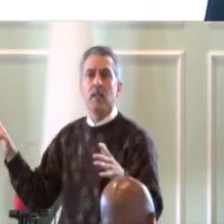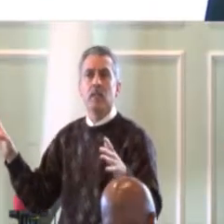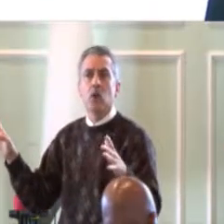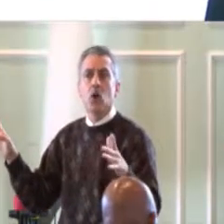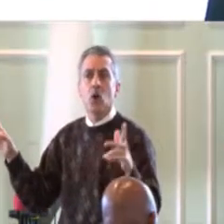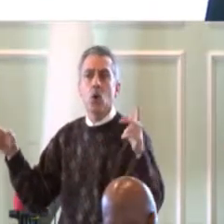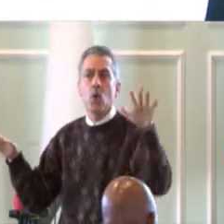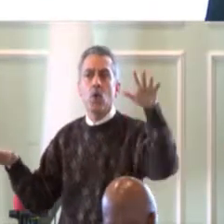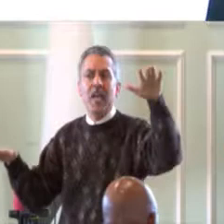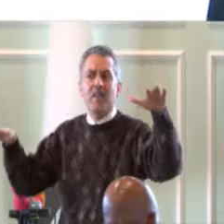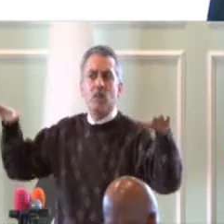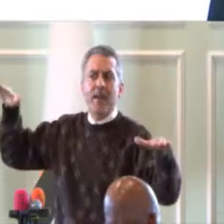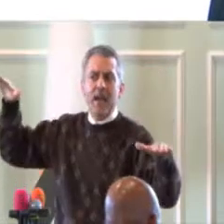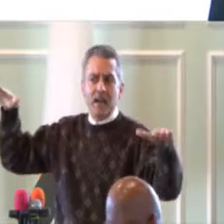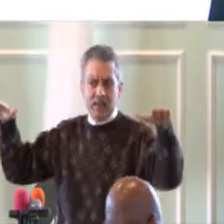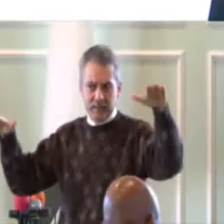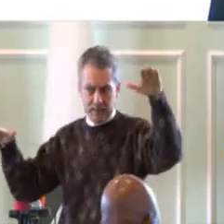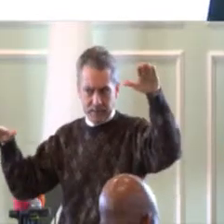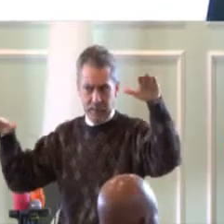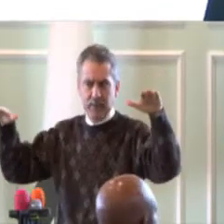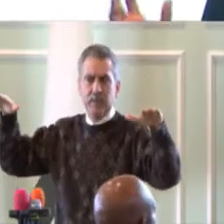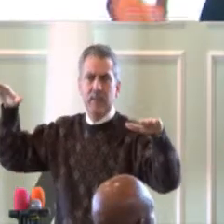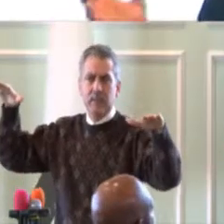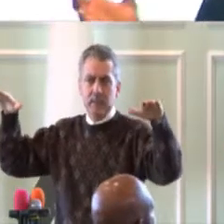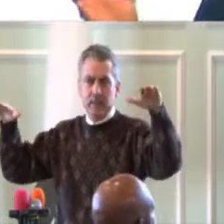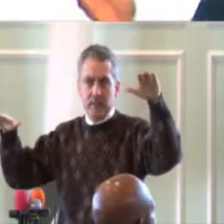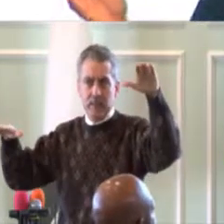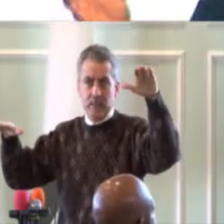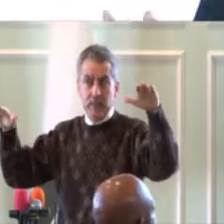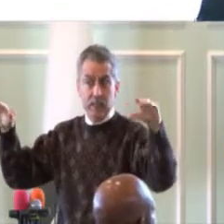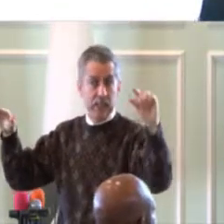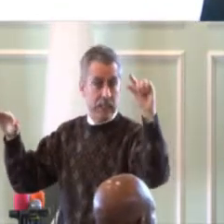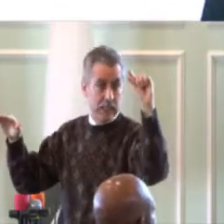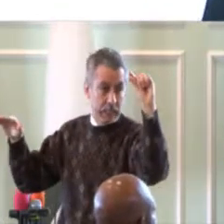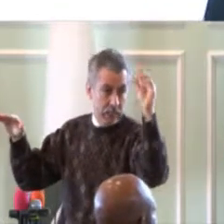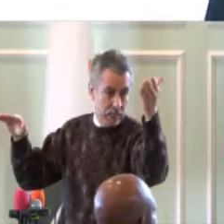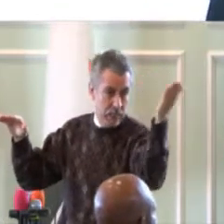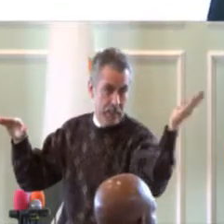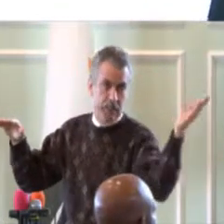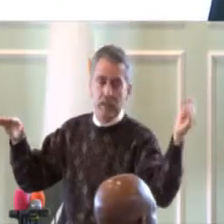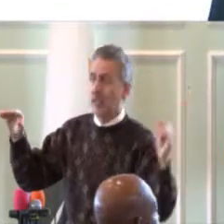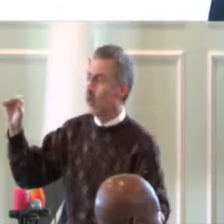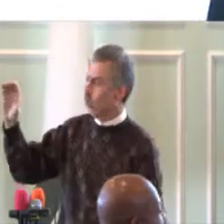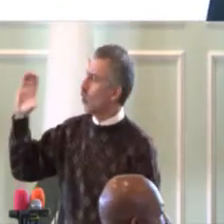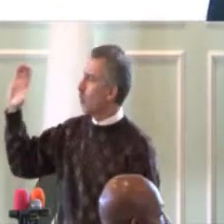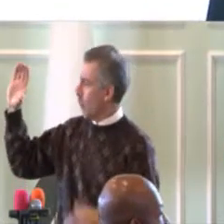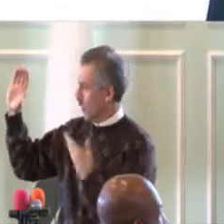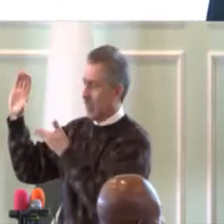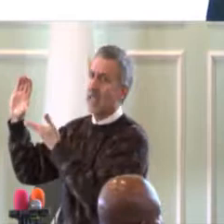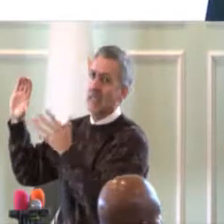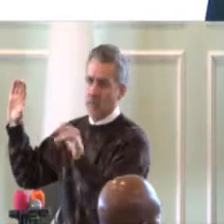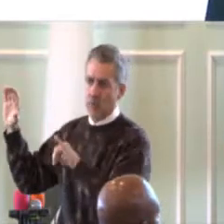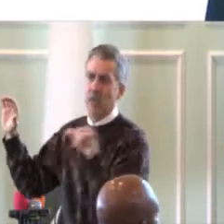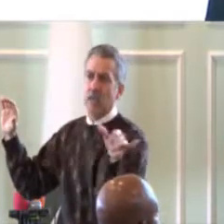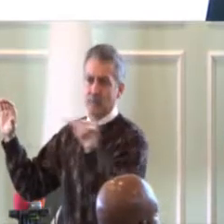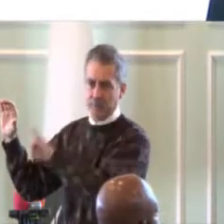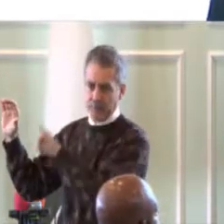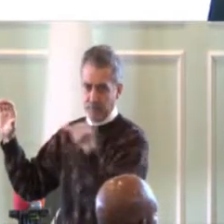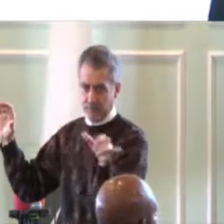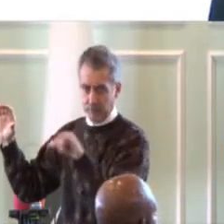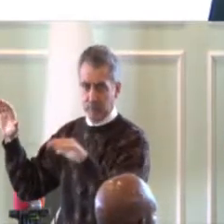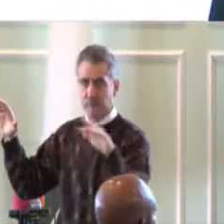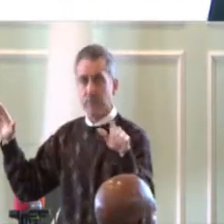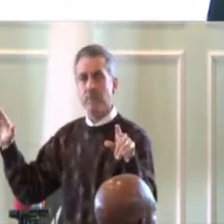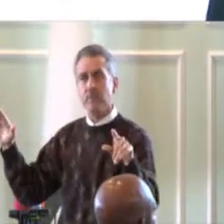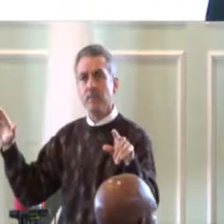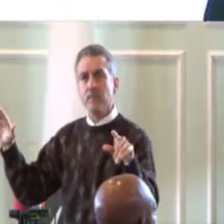So it's good that we're given to go forth and do the work, but the most important thing God has and Christ says is, hey, it's